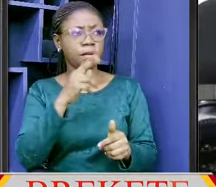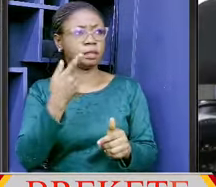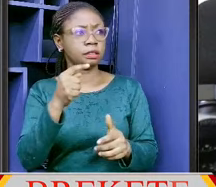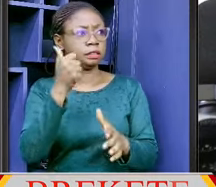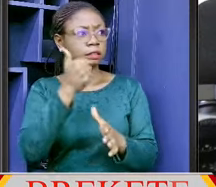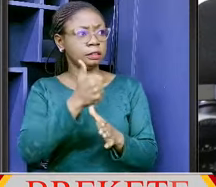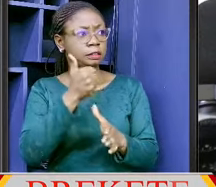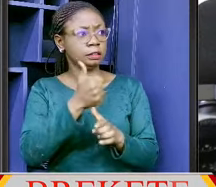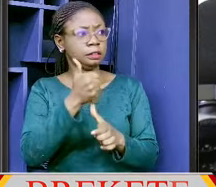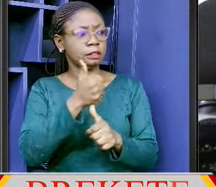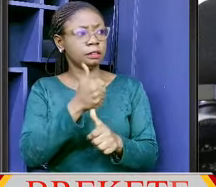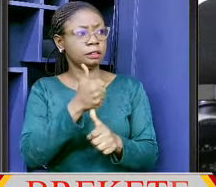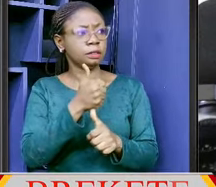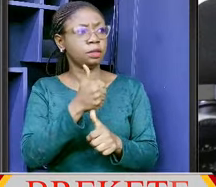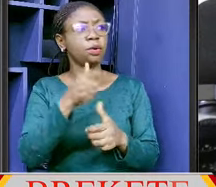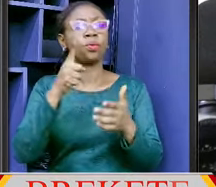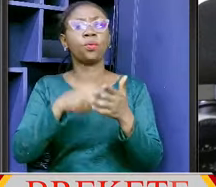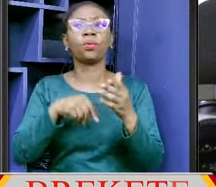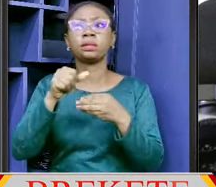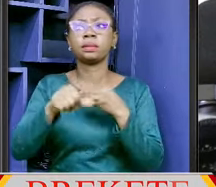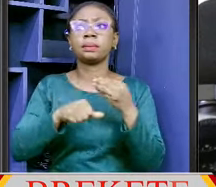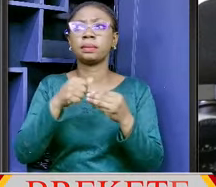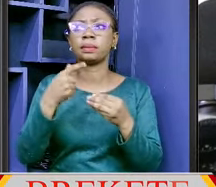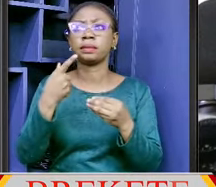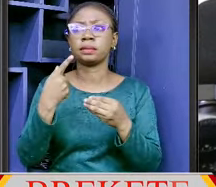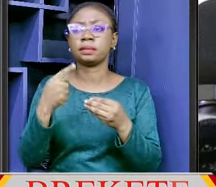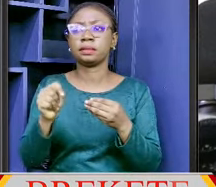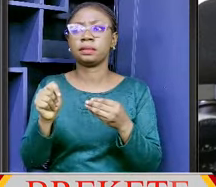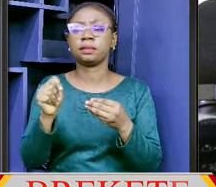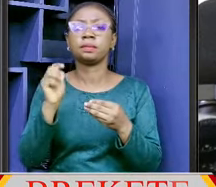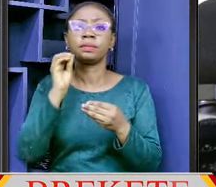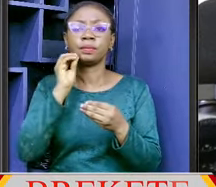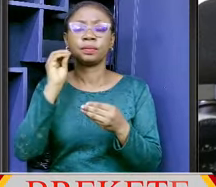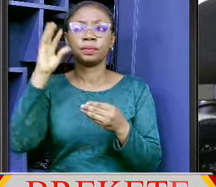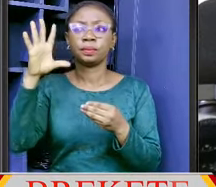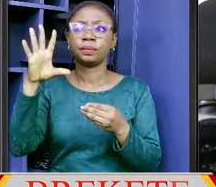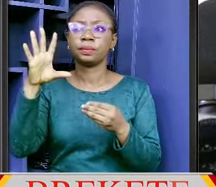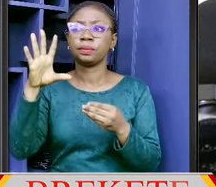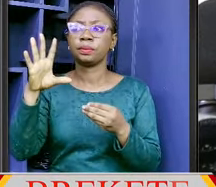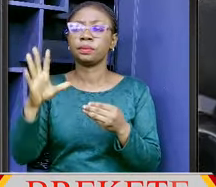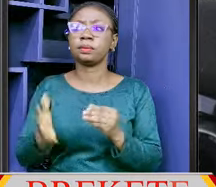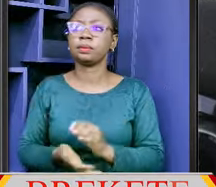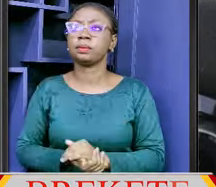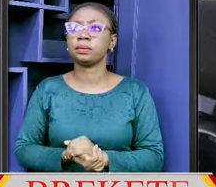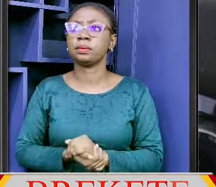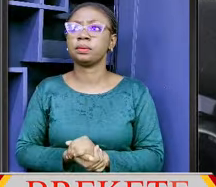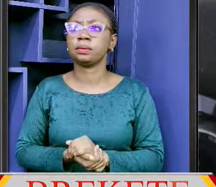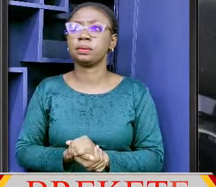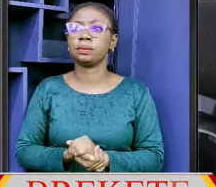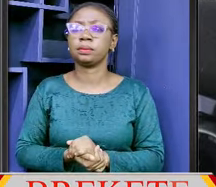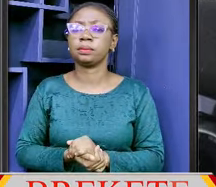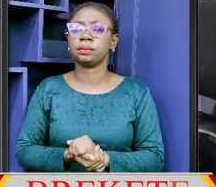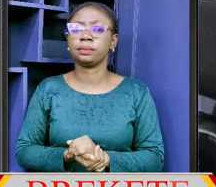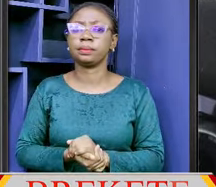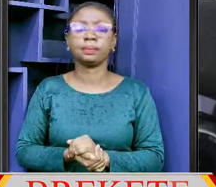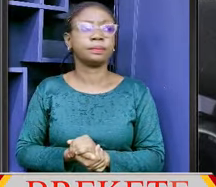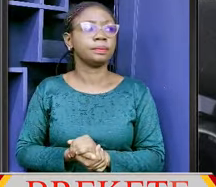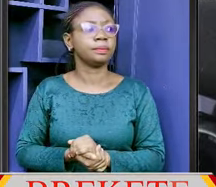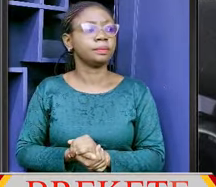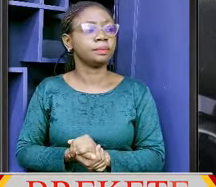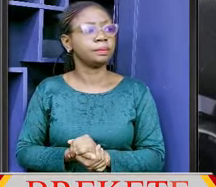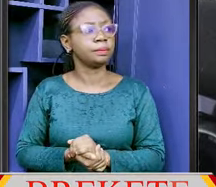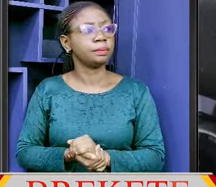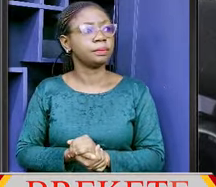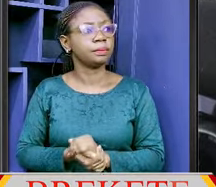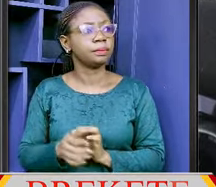What about the girls, the women? So I'm coming toward that. The women, they give land also to them. They don't. They don't put them.